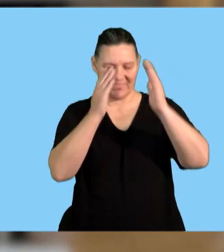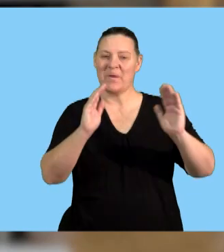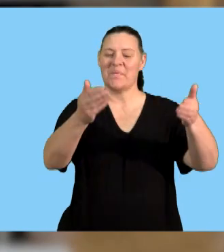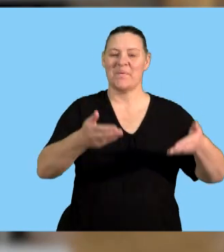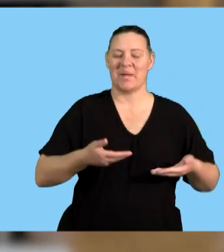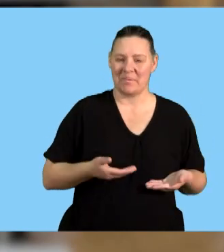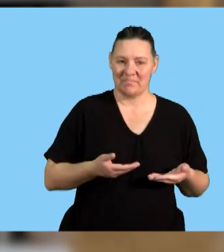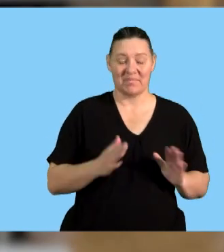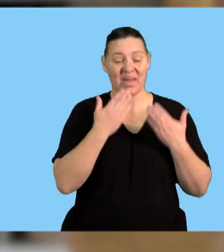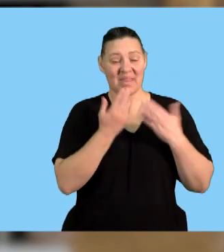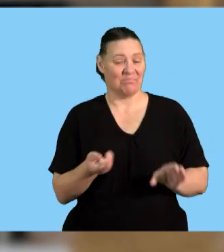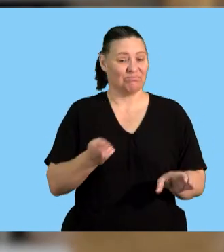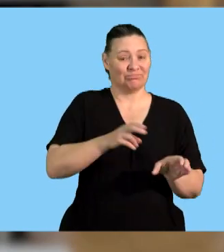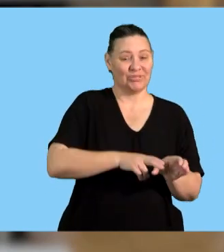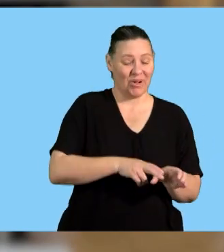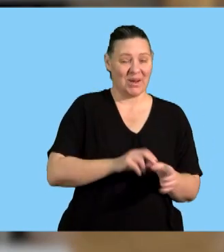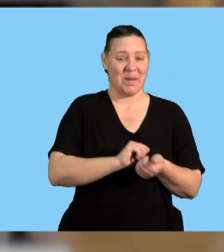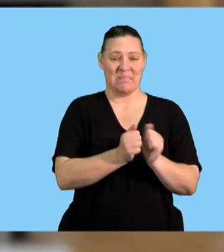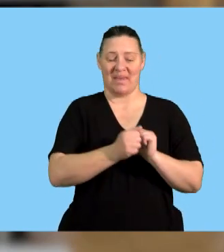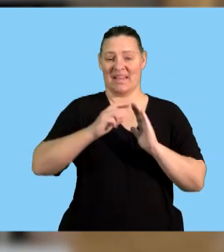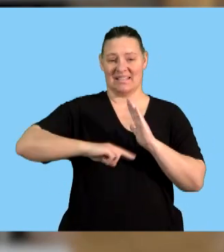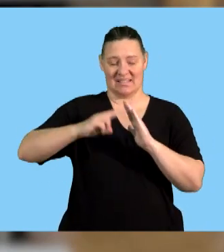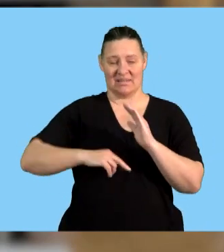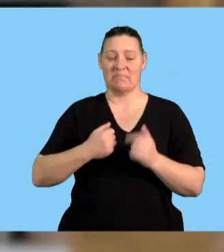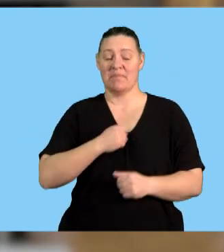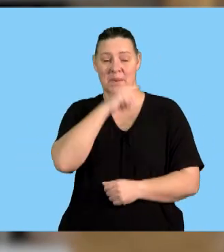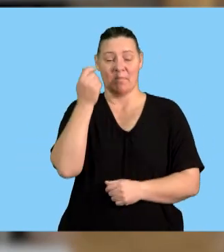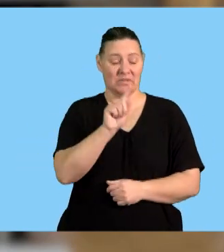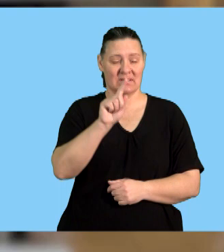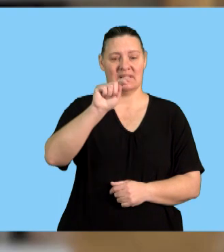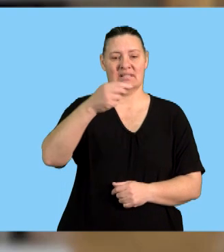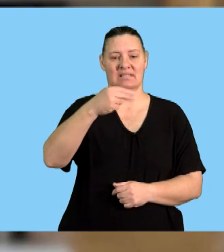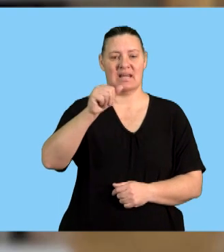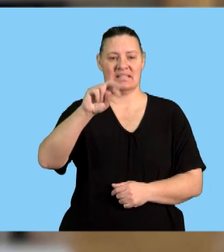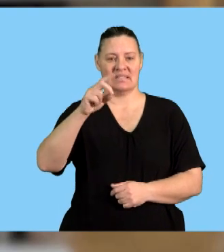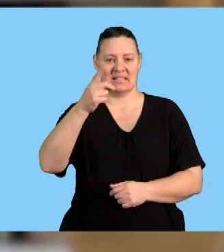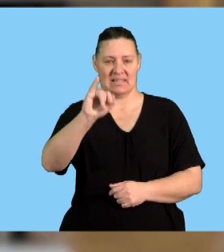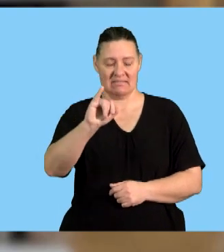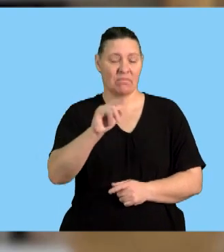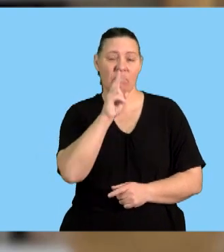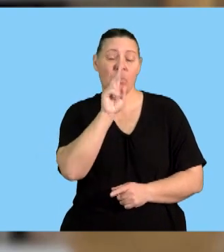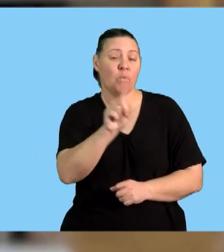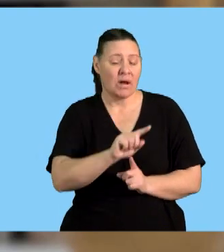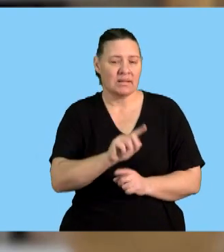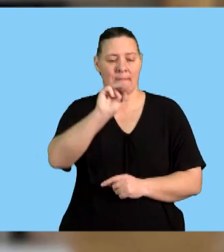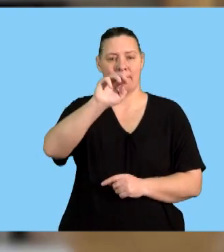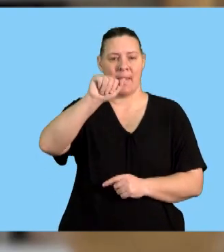Welcome everyone and thank you for joining me. My name is Tandin Klapo and today we are looking at maps.